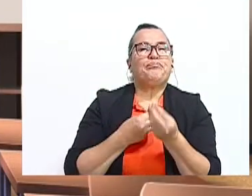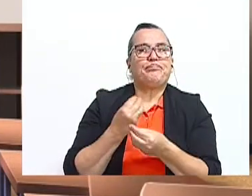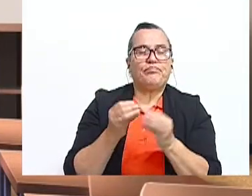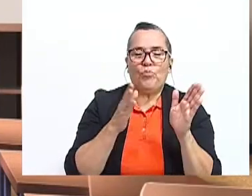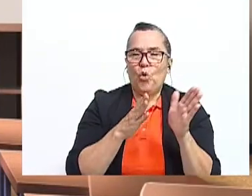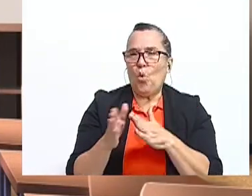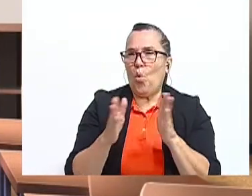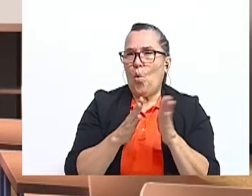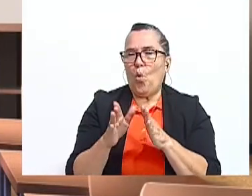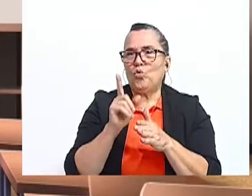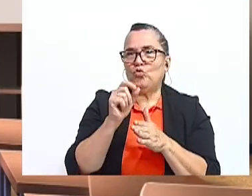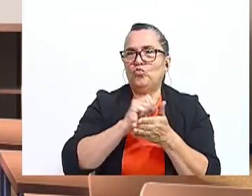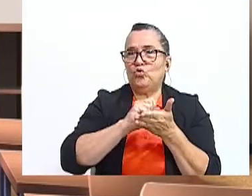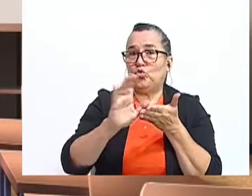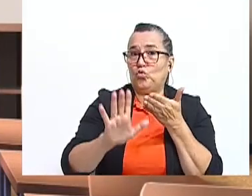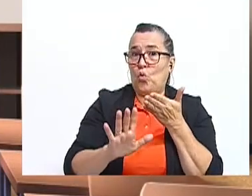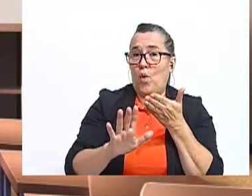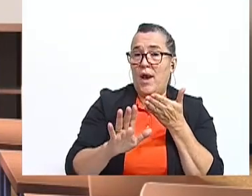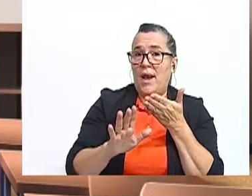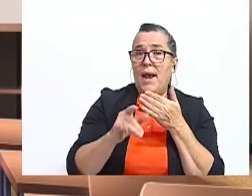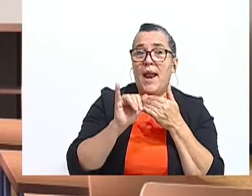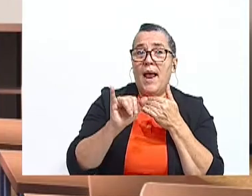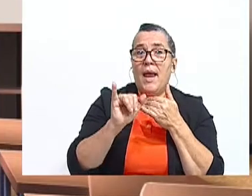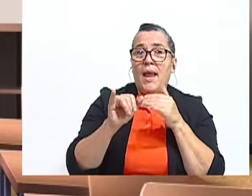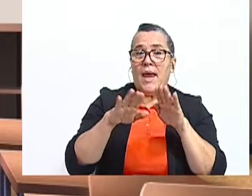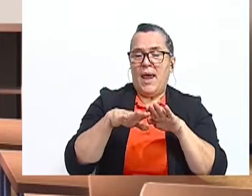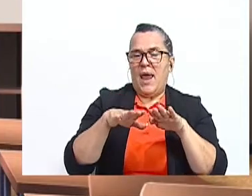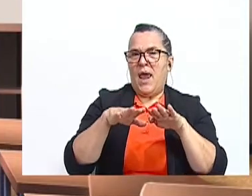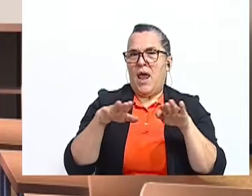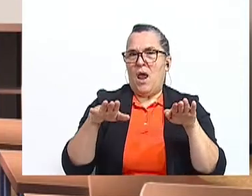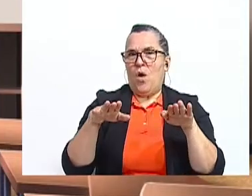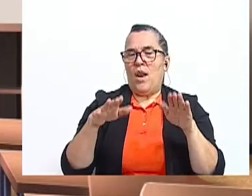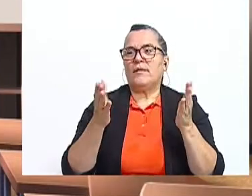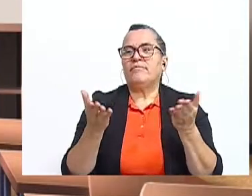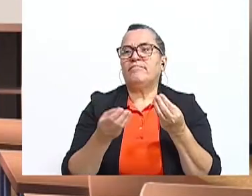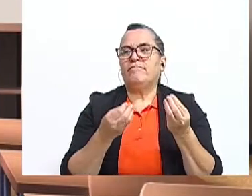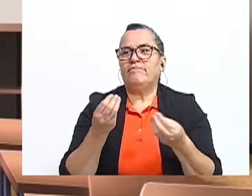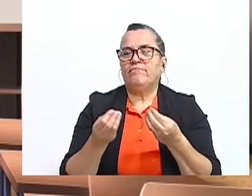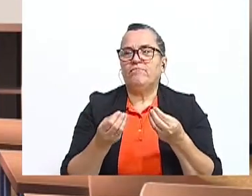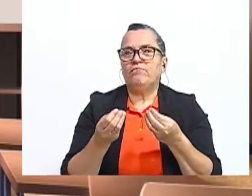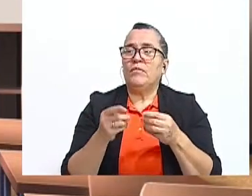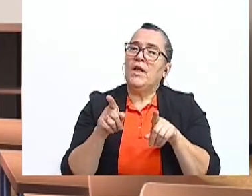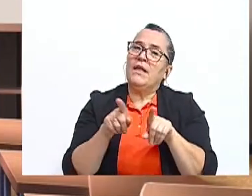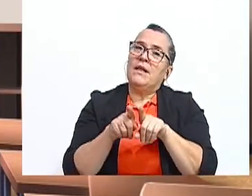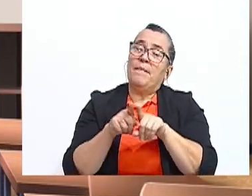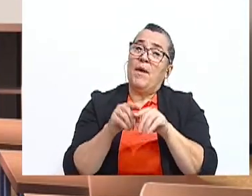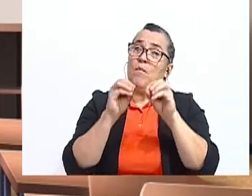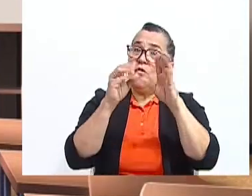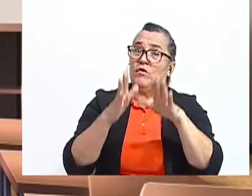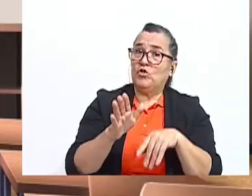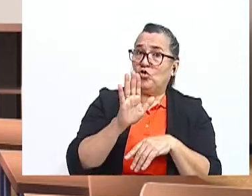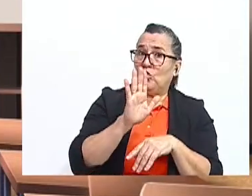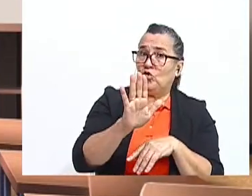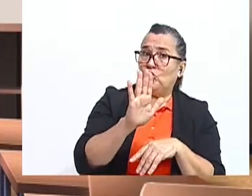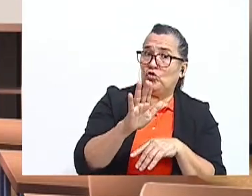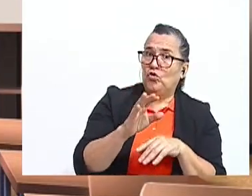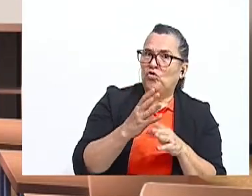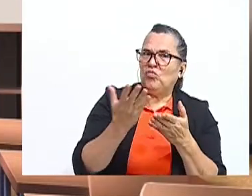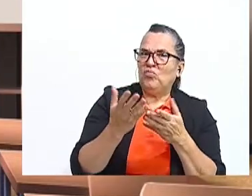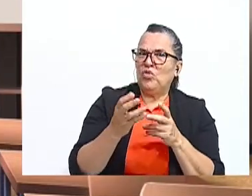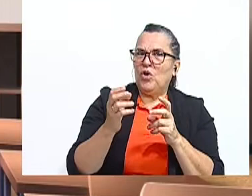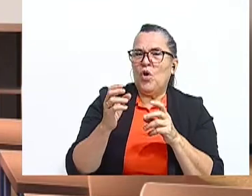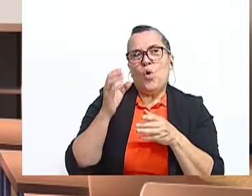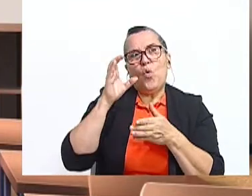organize, your school is going to organize a round table. And then your teacher, it's about